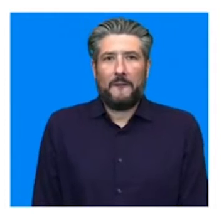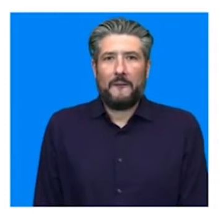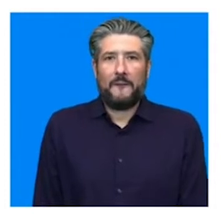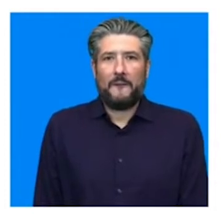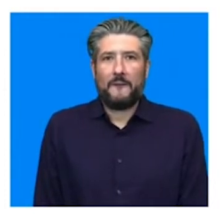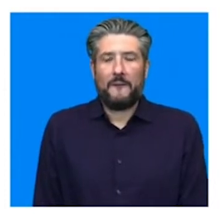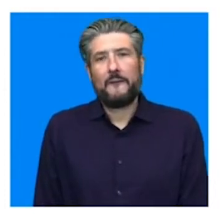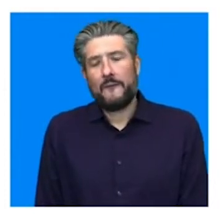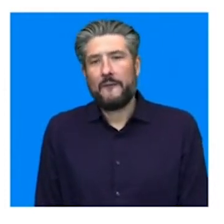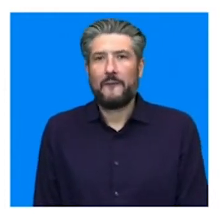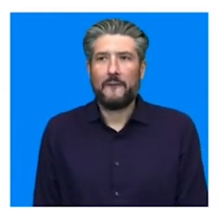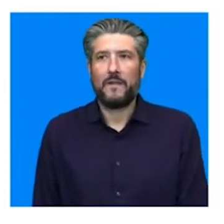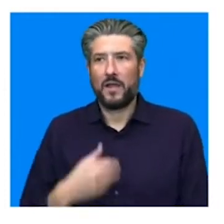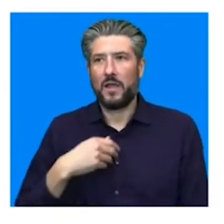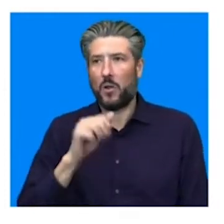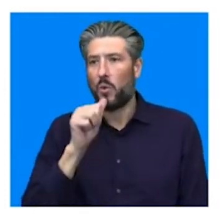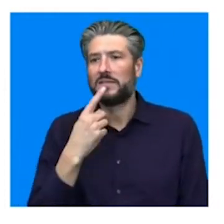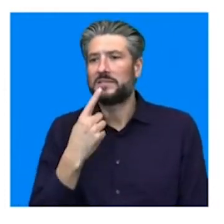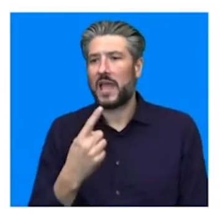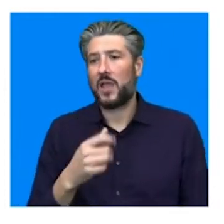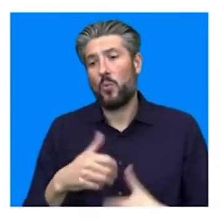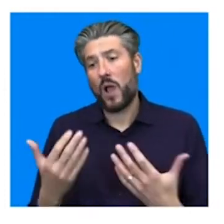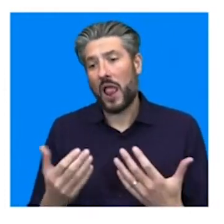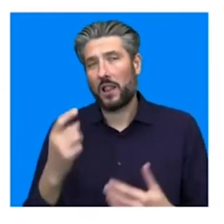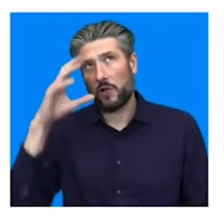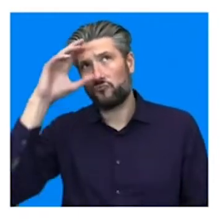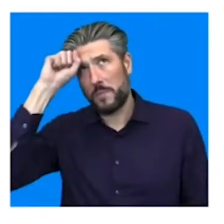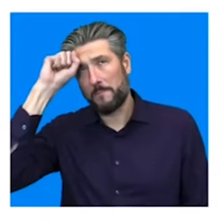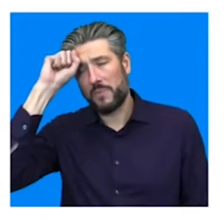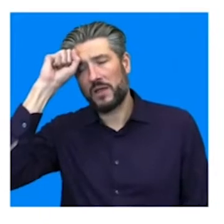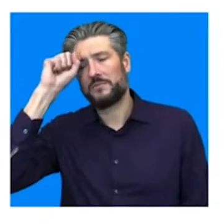I would say one thing that remember that, as